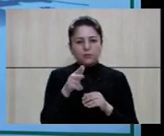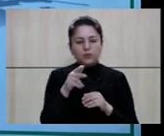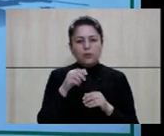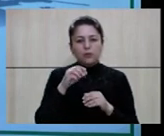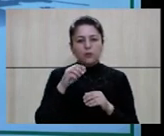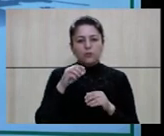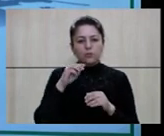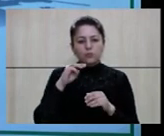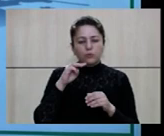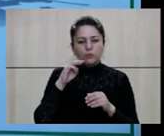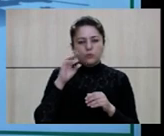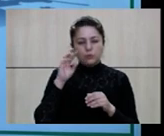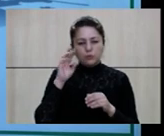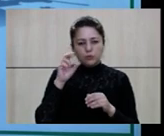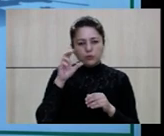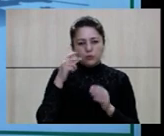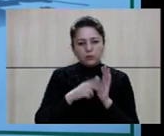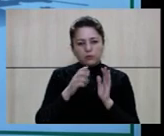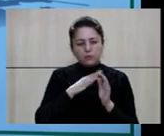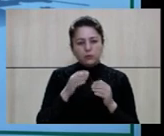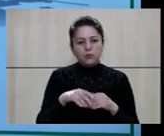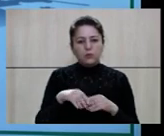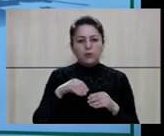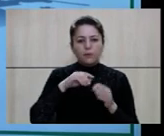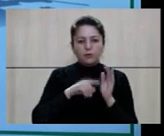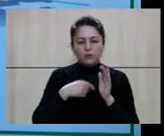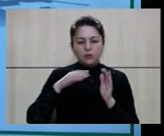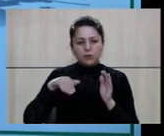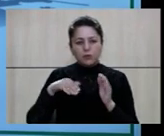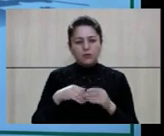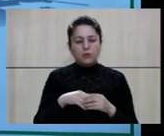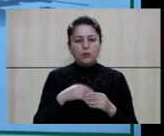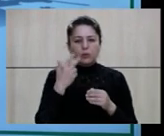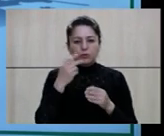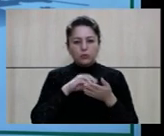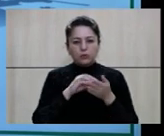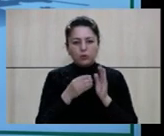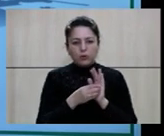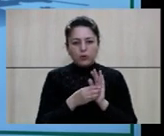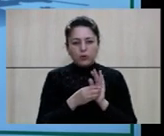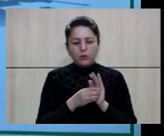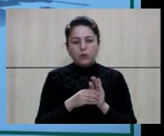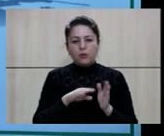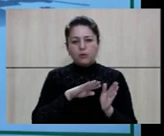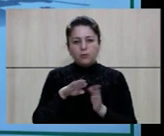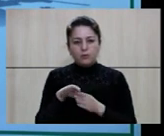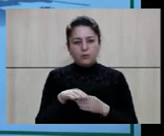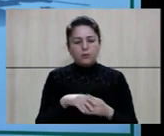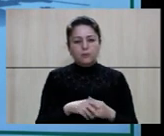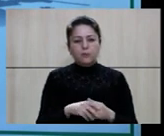8380 bo'ldi. Virgul 8 dan keyin edi. 3 xona surdik va 8380 ga